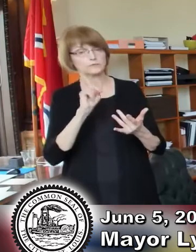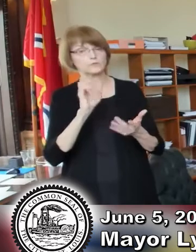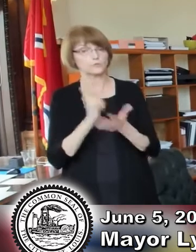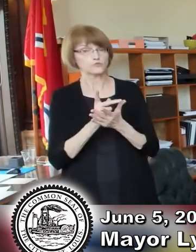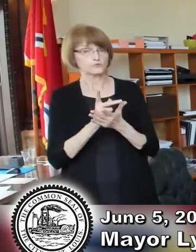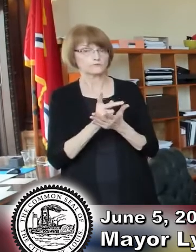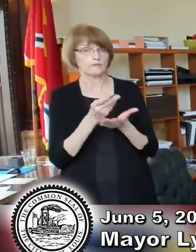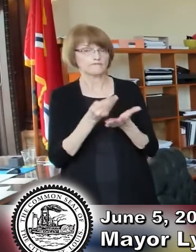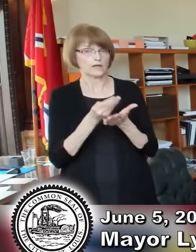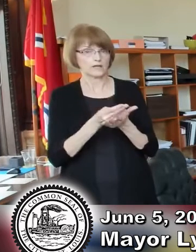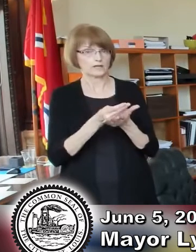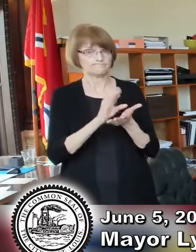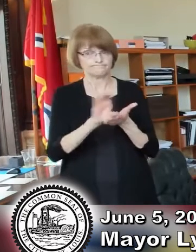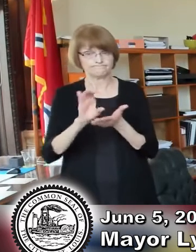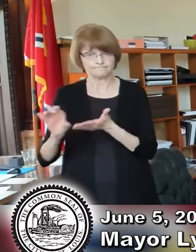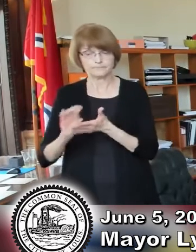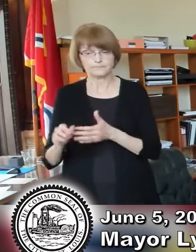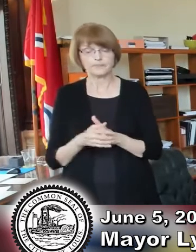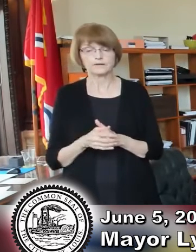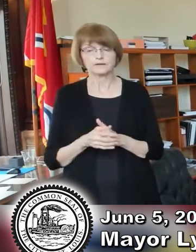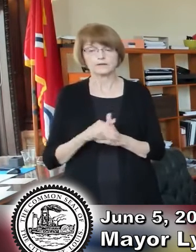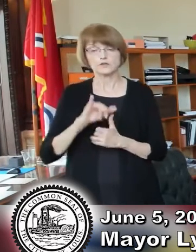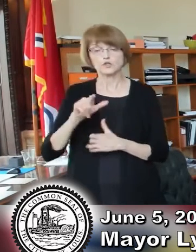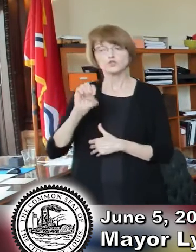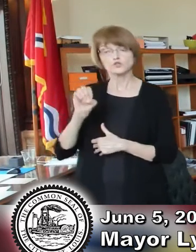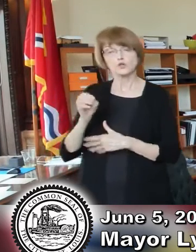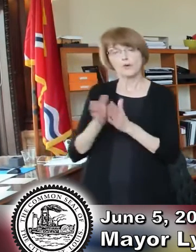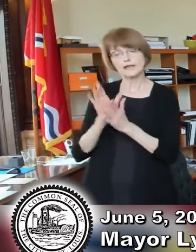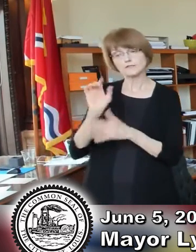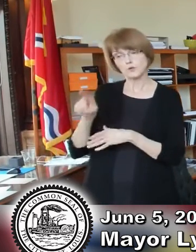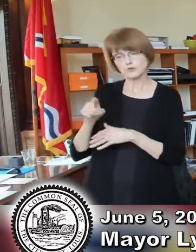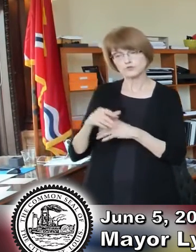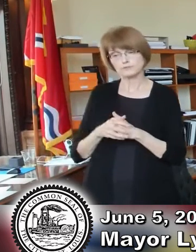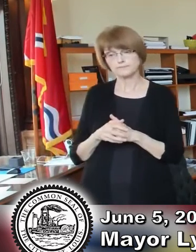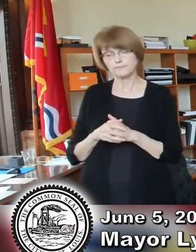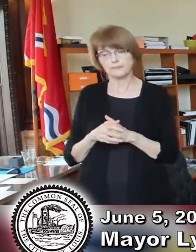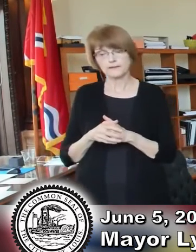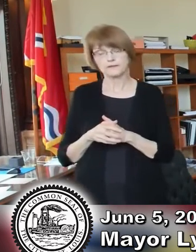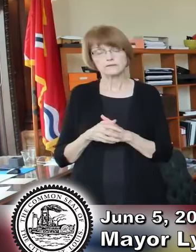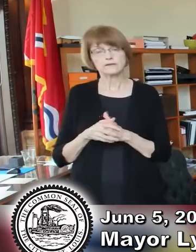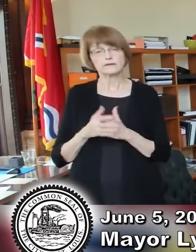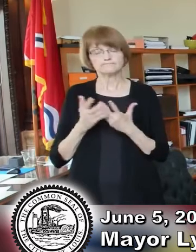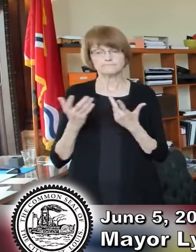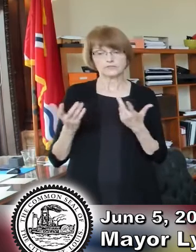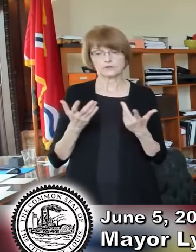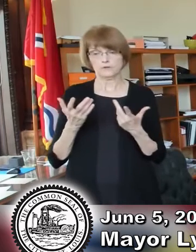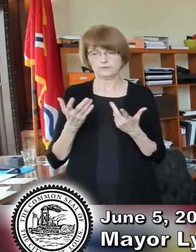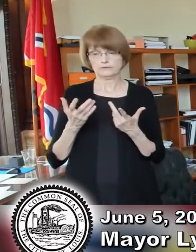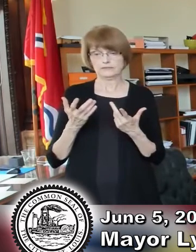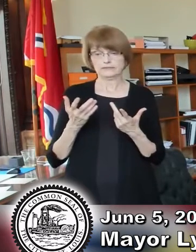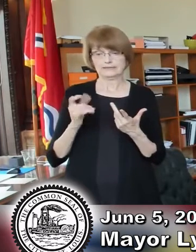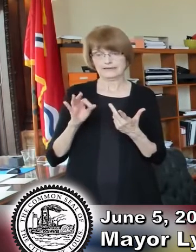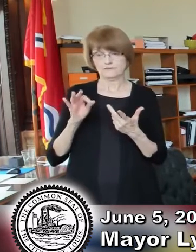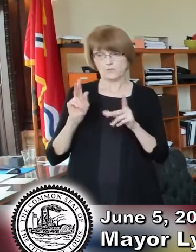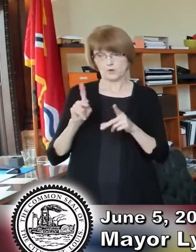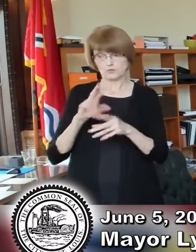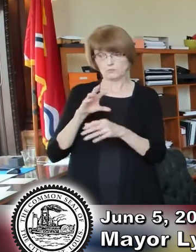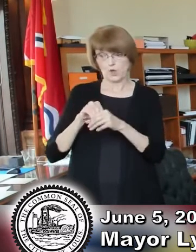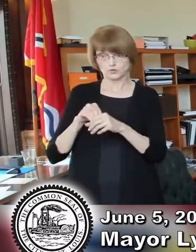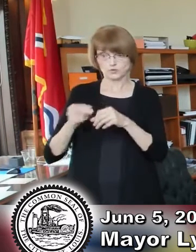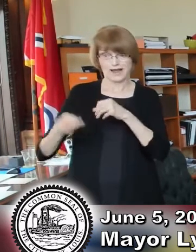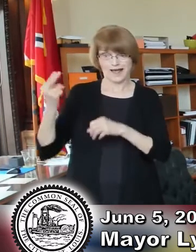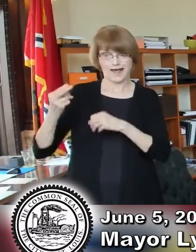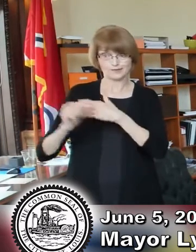weeks. A question from Joe, Mayor. Joe's question is, how would you suggest that someone in a high-risk population